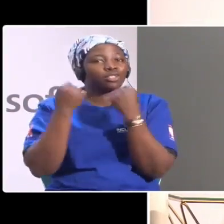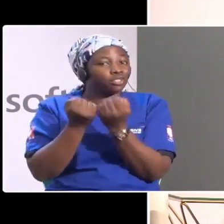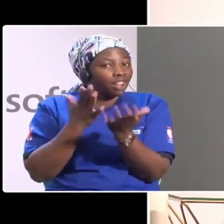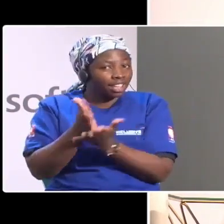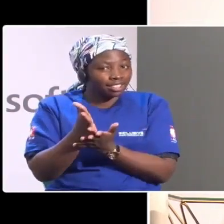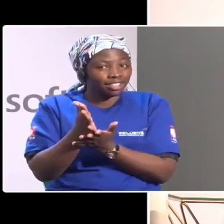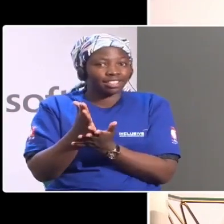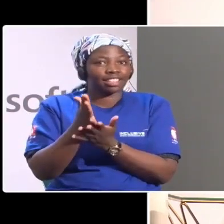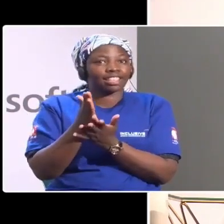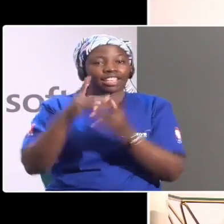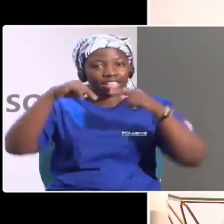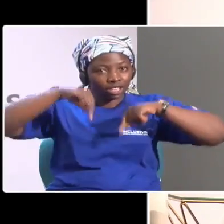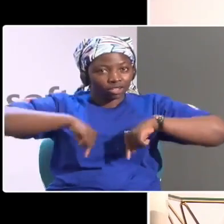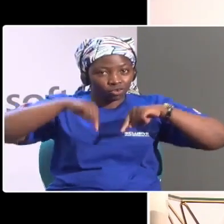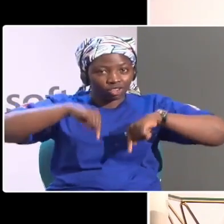today's